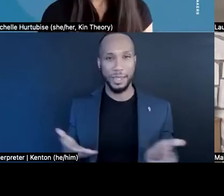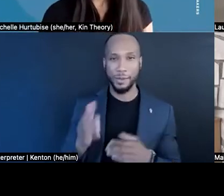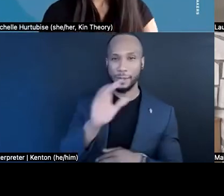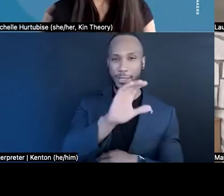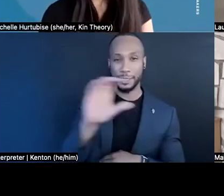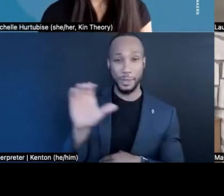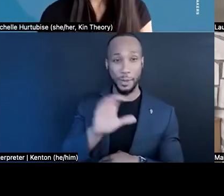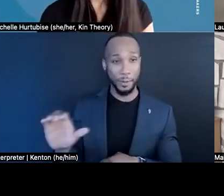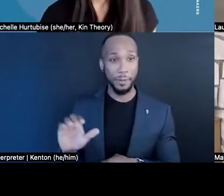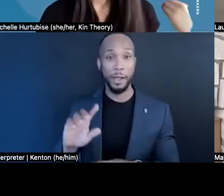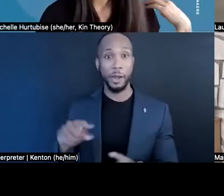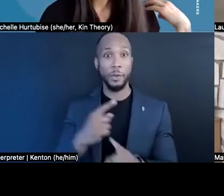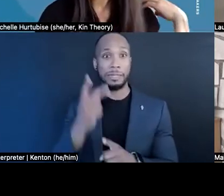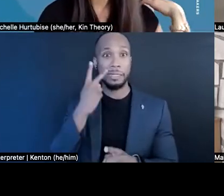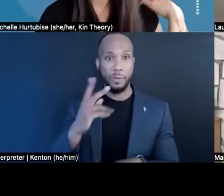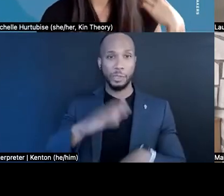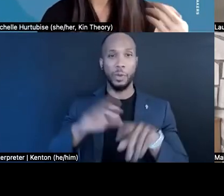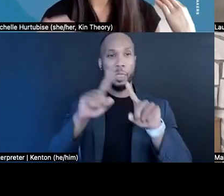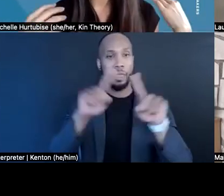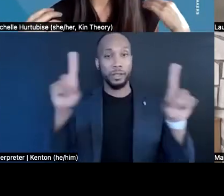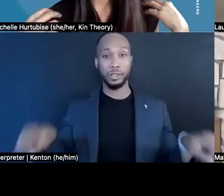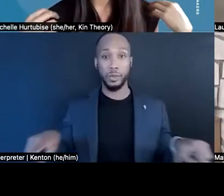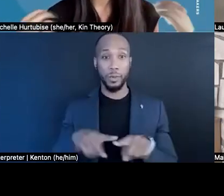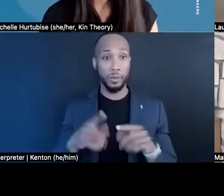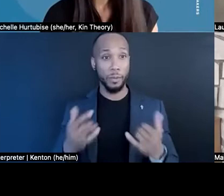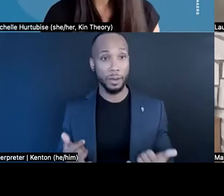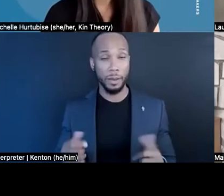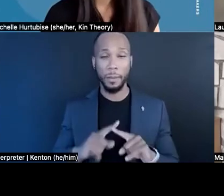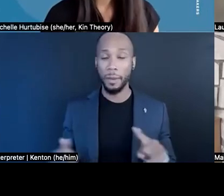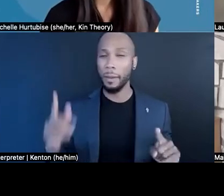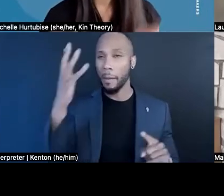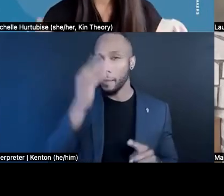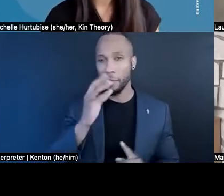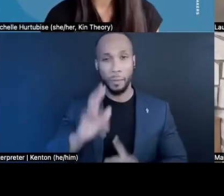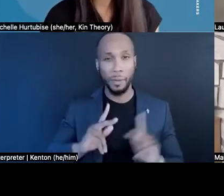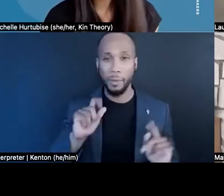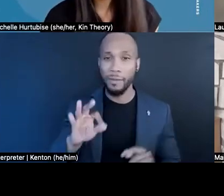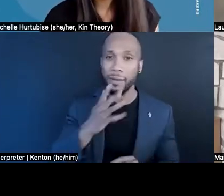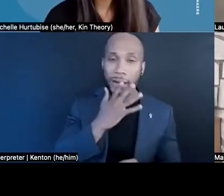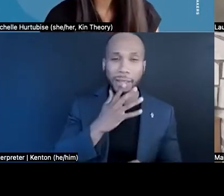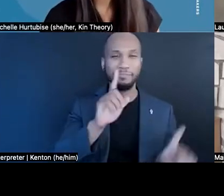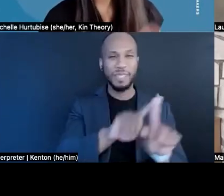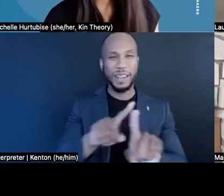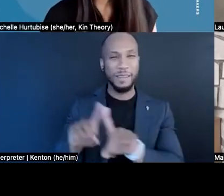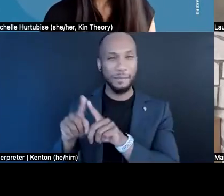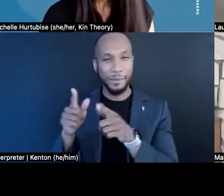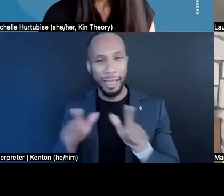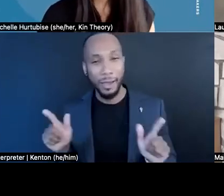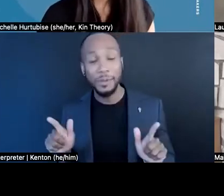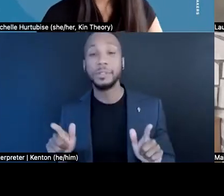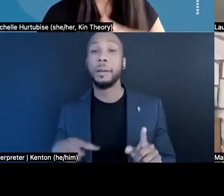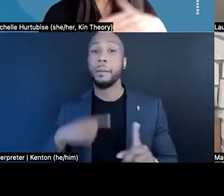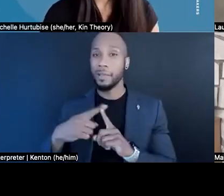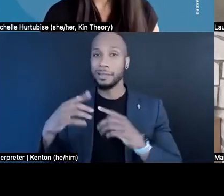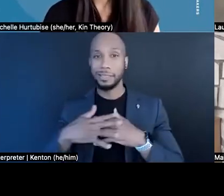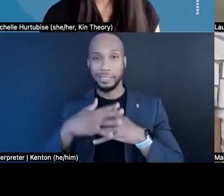only see what's on the screen in front of me, but they're beautiful people of color with a variety of languages and Indigenous women.